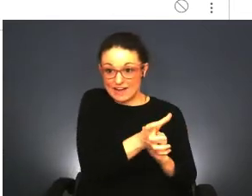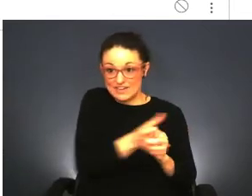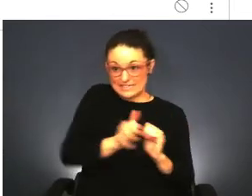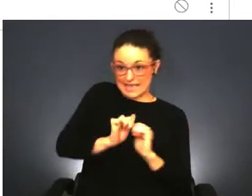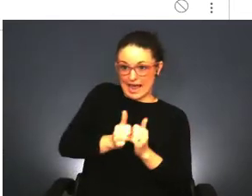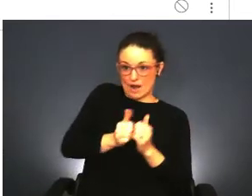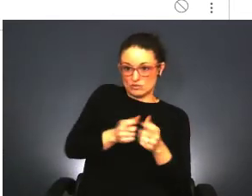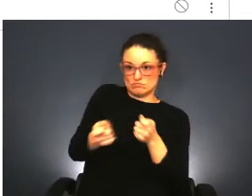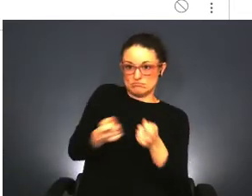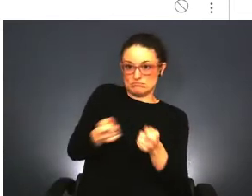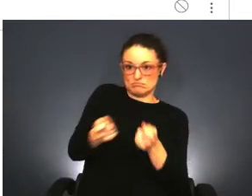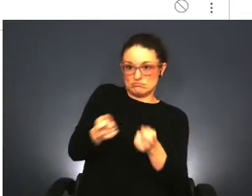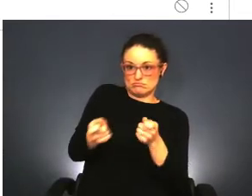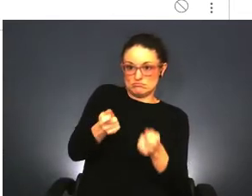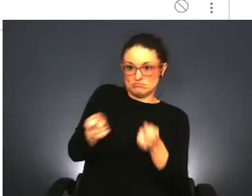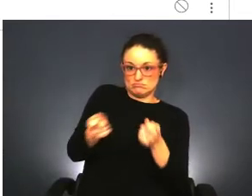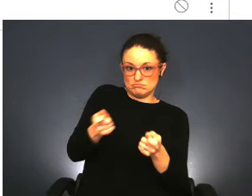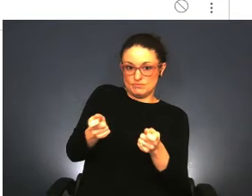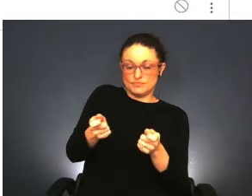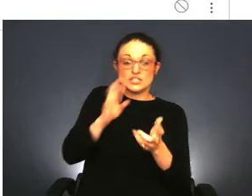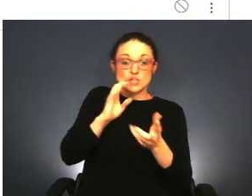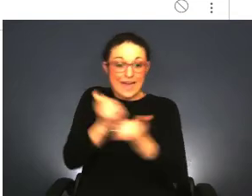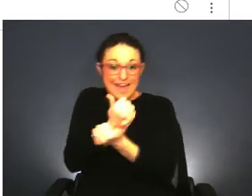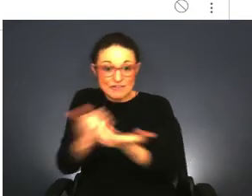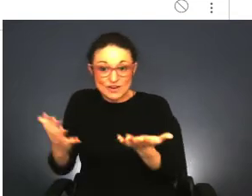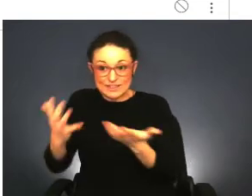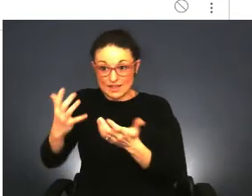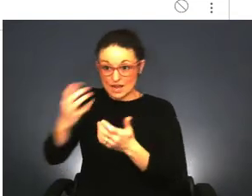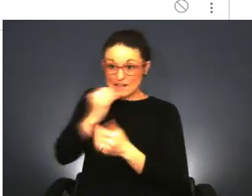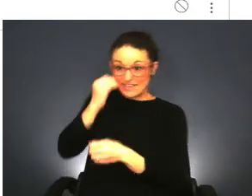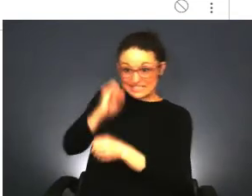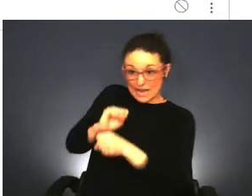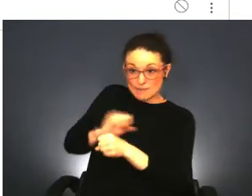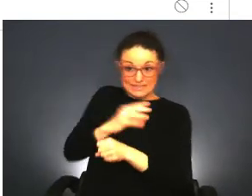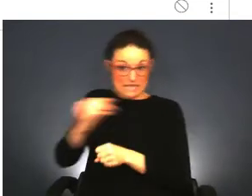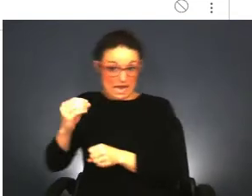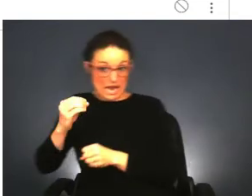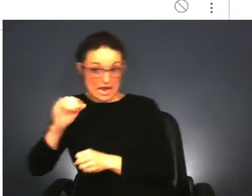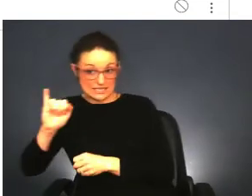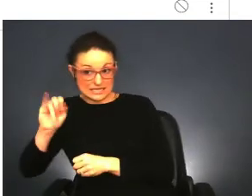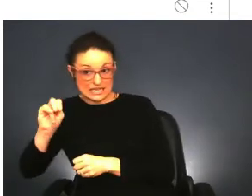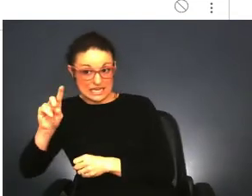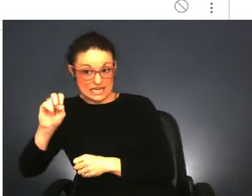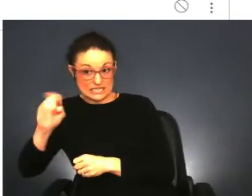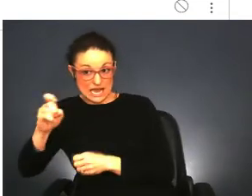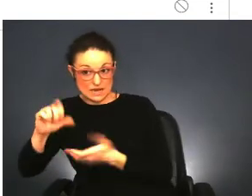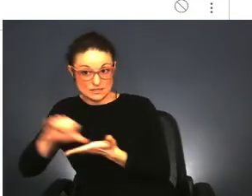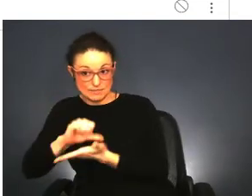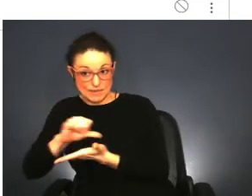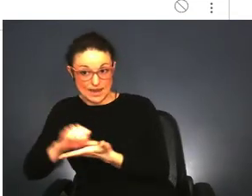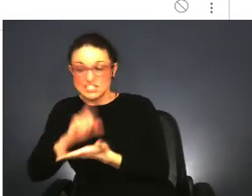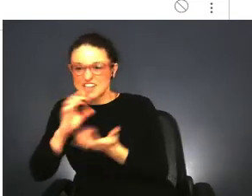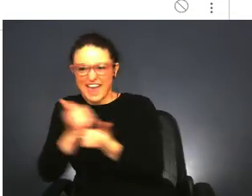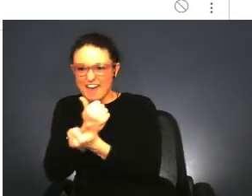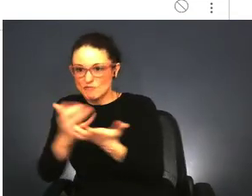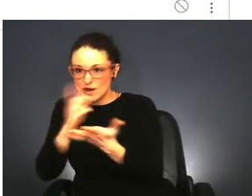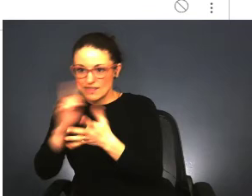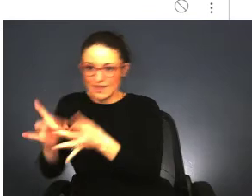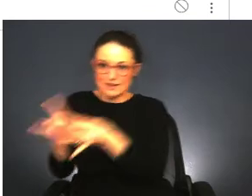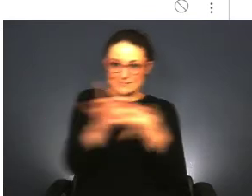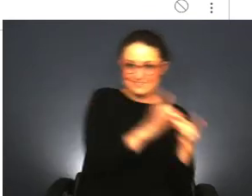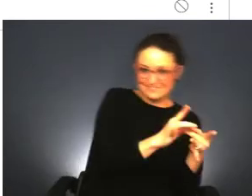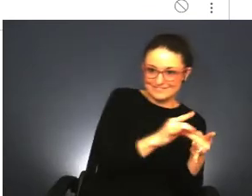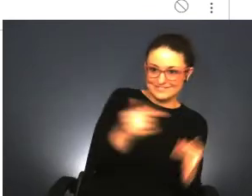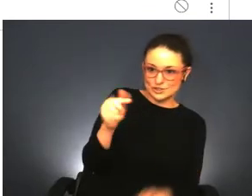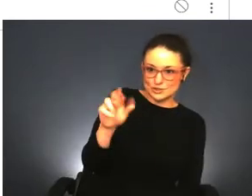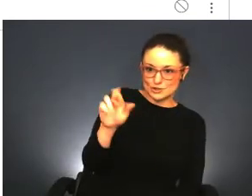the assignments and on the assignments index page is reflected in the gradebook. And so I want to show